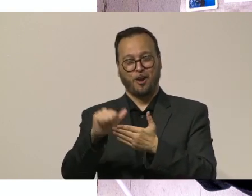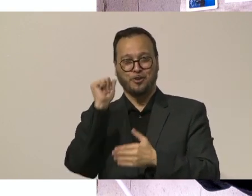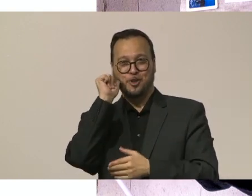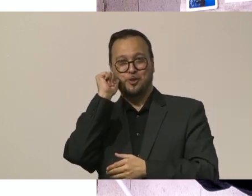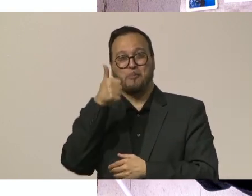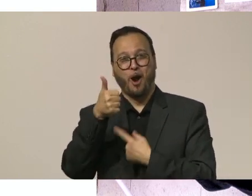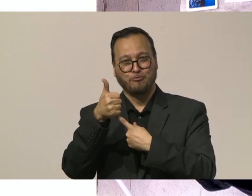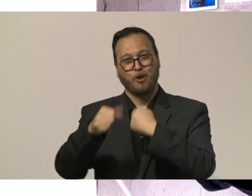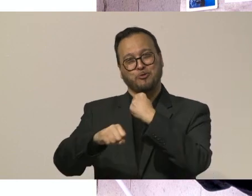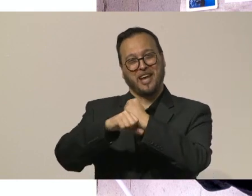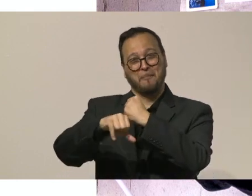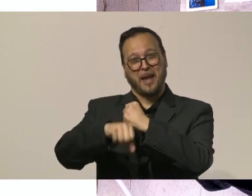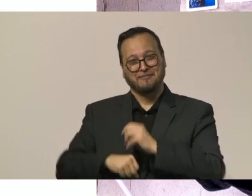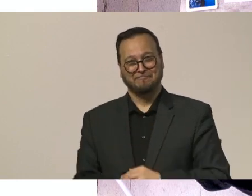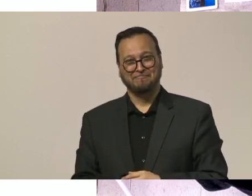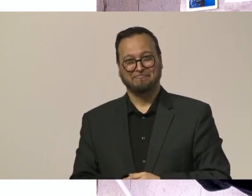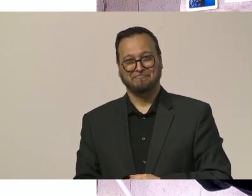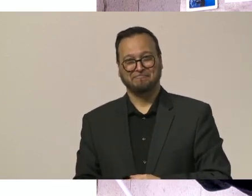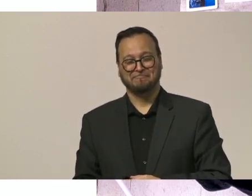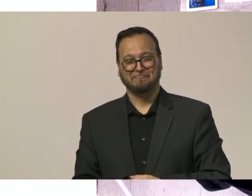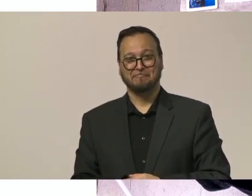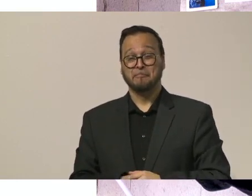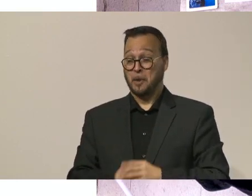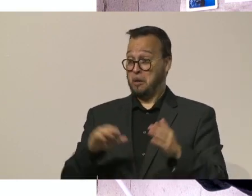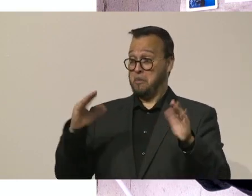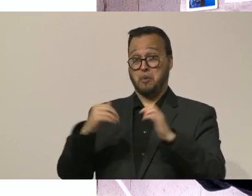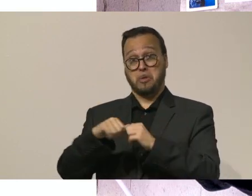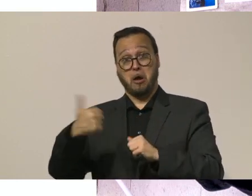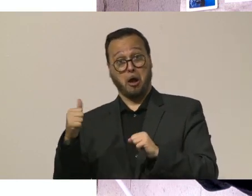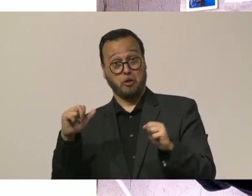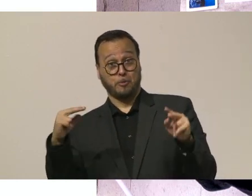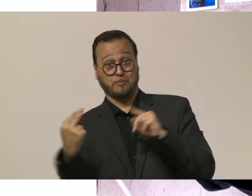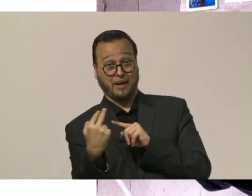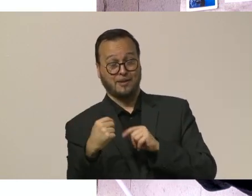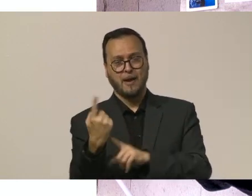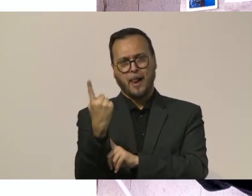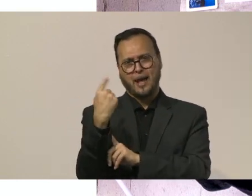campaign. Seen another way, last year, we provided more